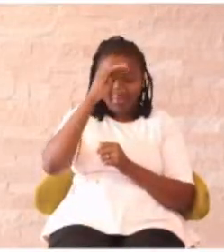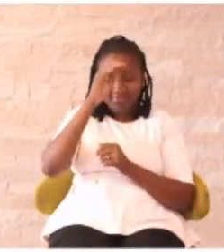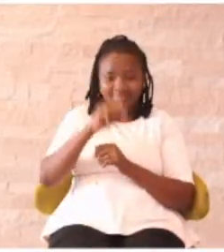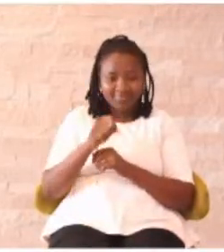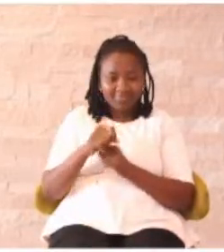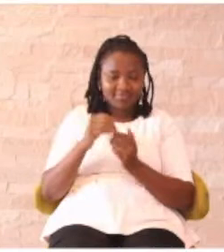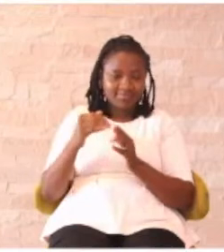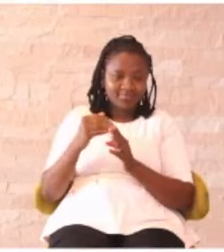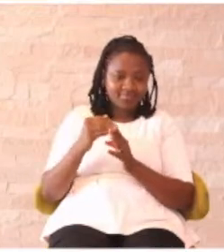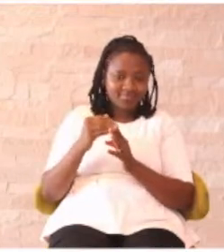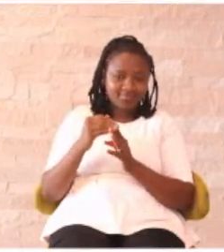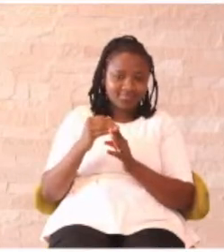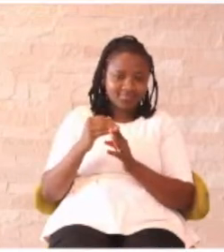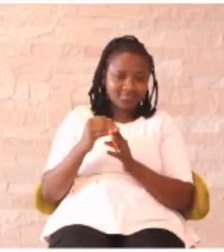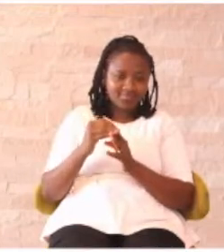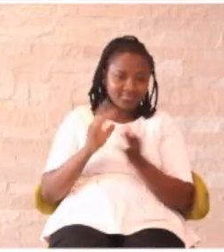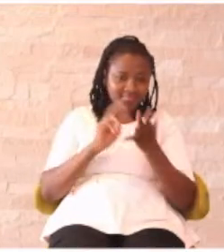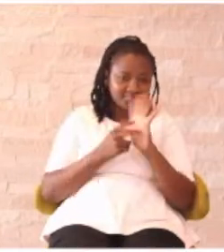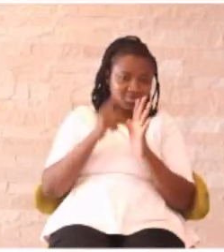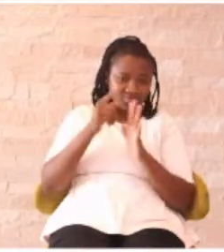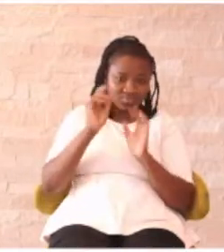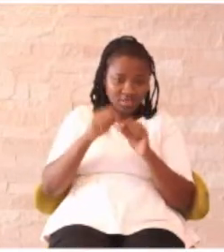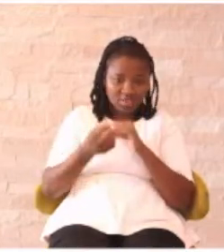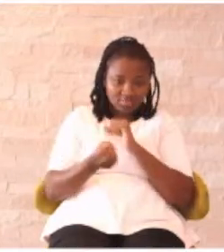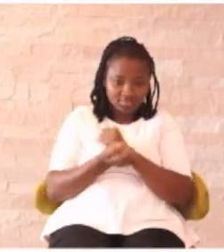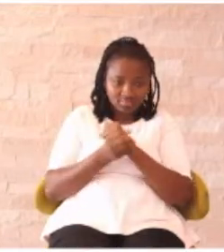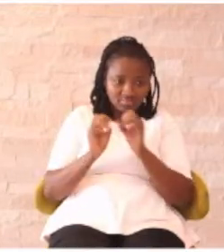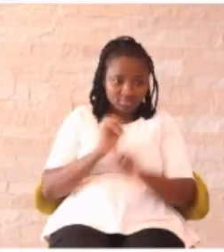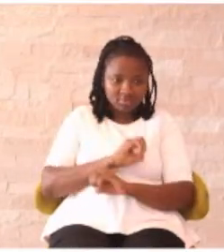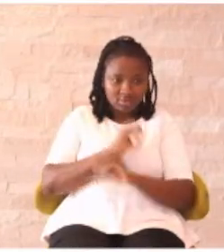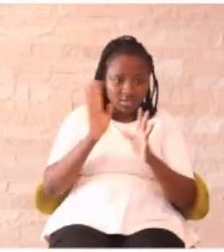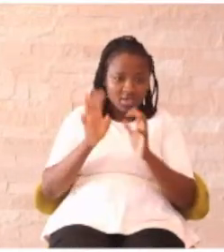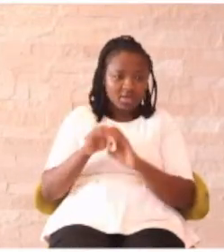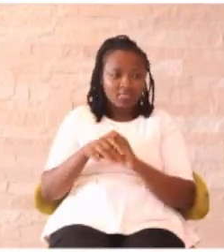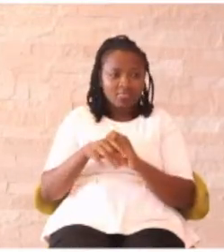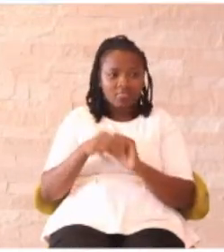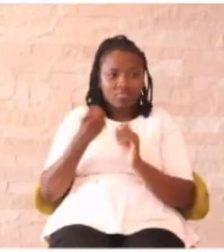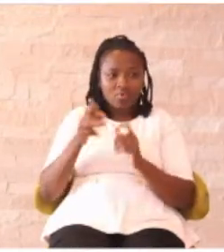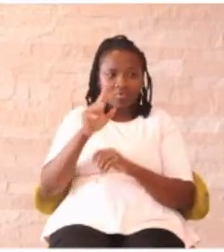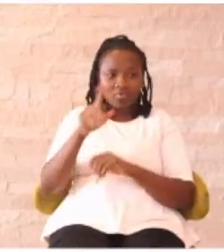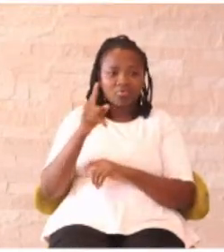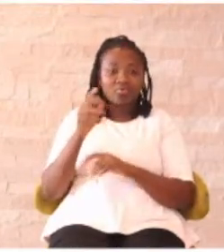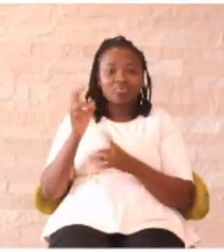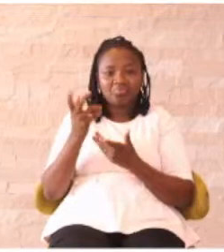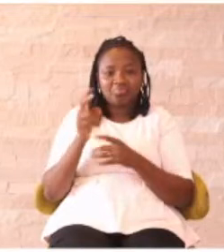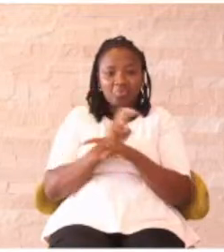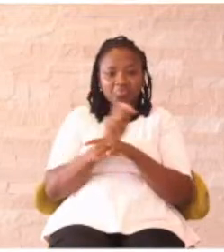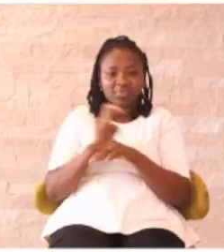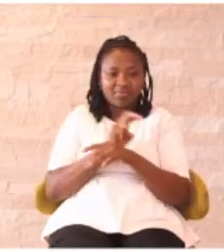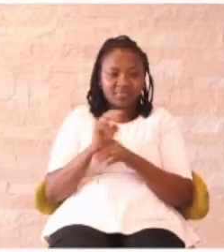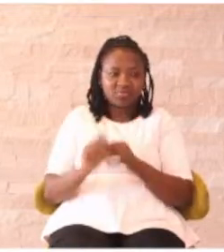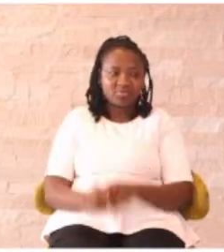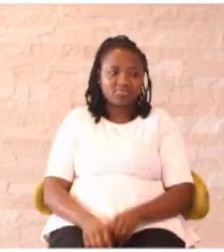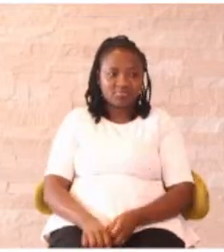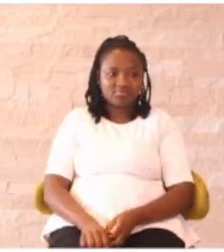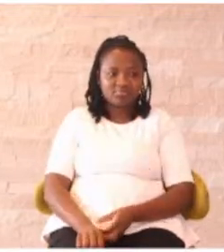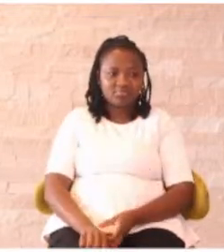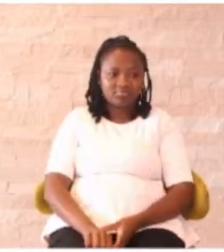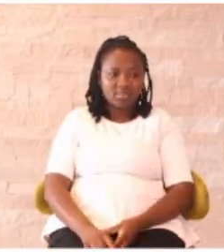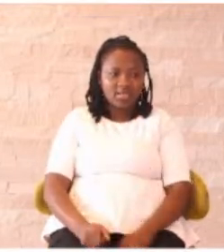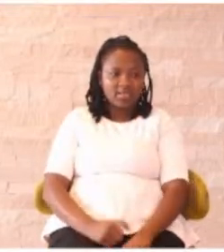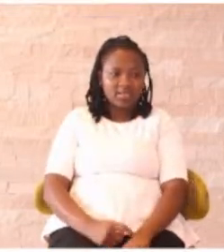make a kind of assessment or just observation? How did you find out that?